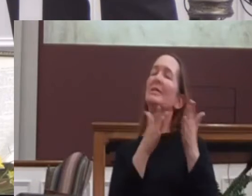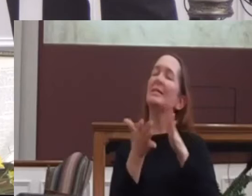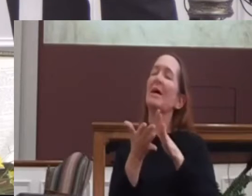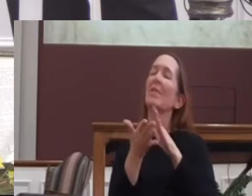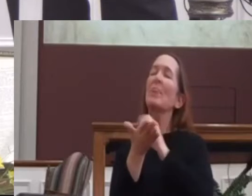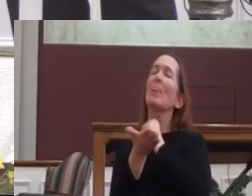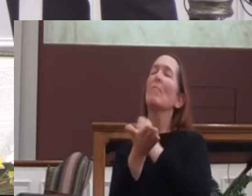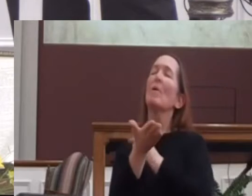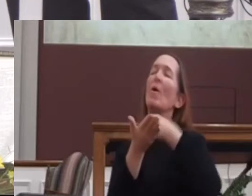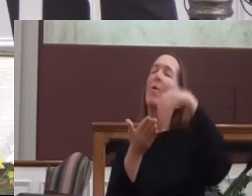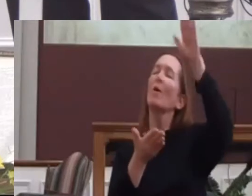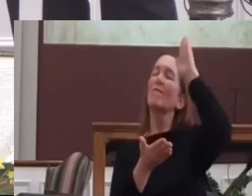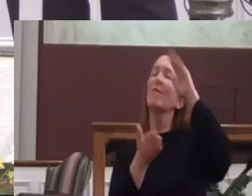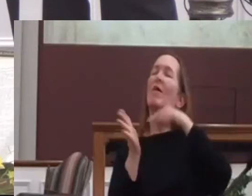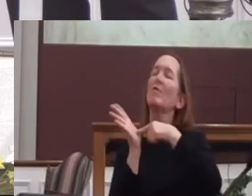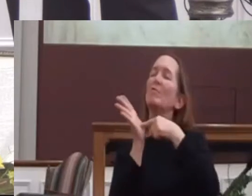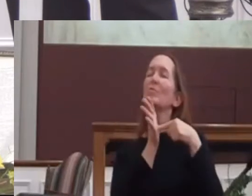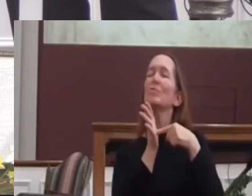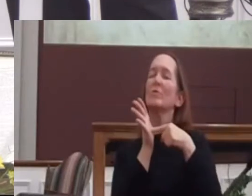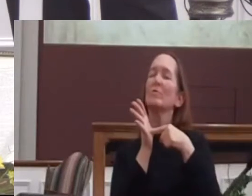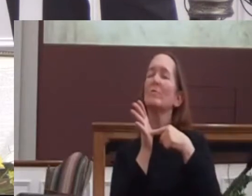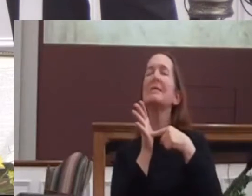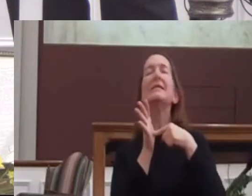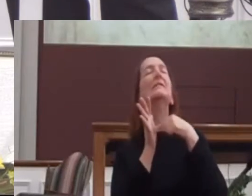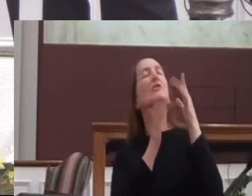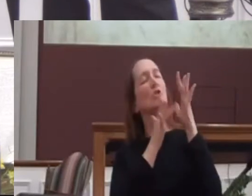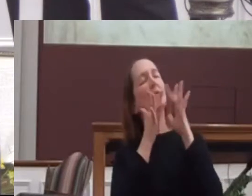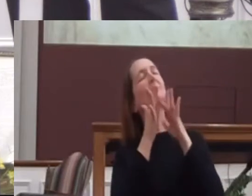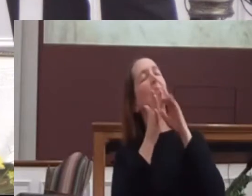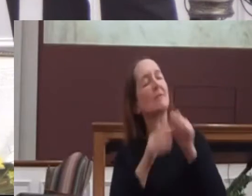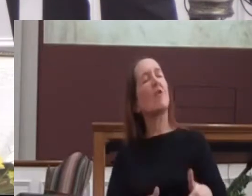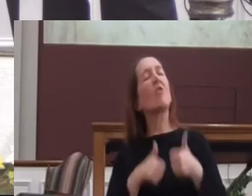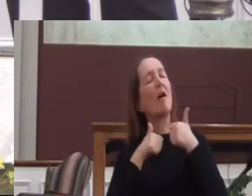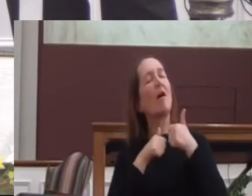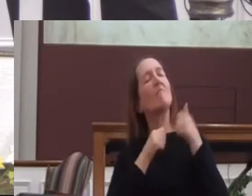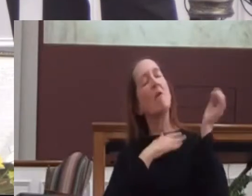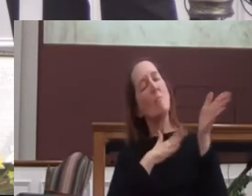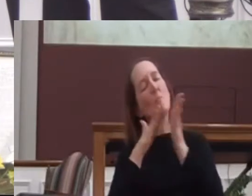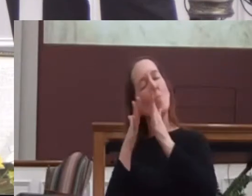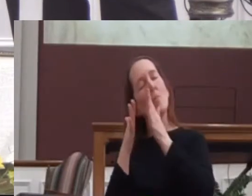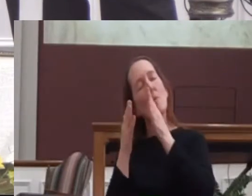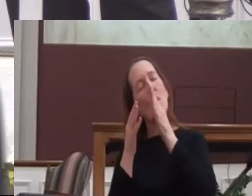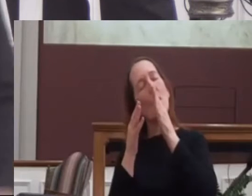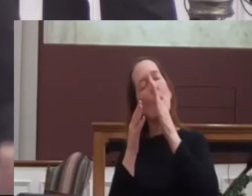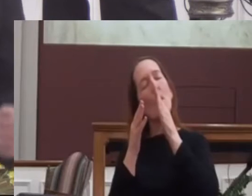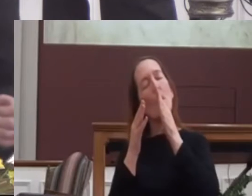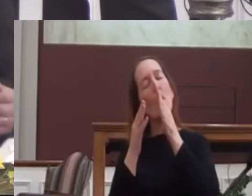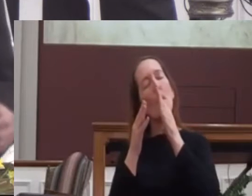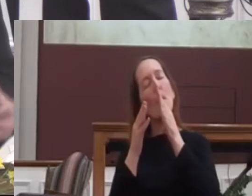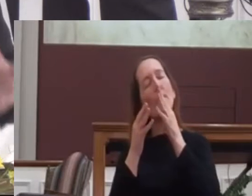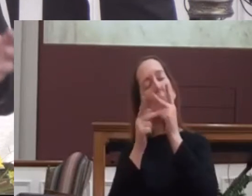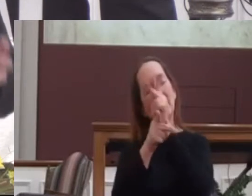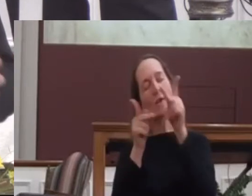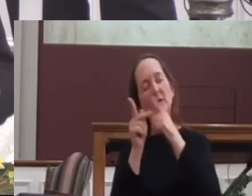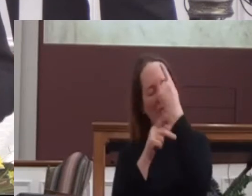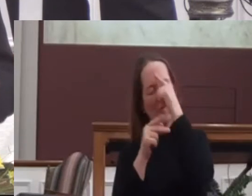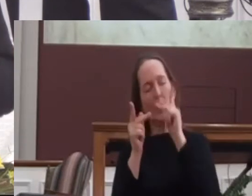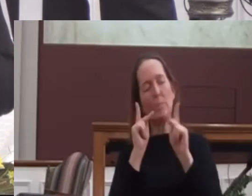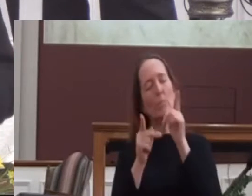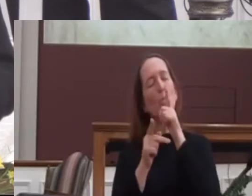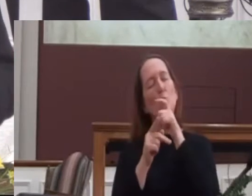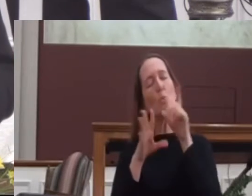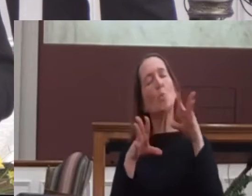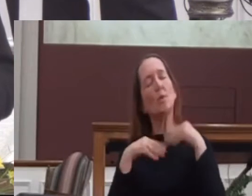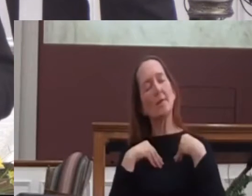the power of God was revealed through the resurrection, and He is alive, and He's preparing a place for those who will follow Him